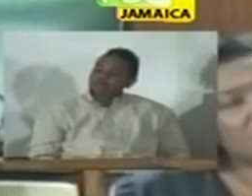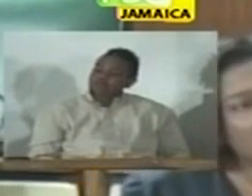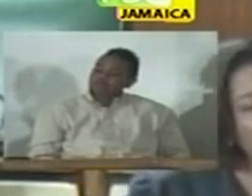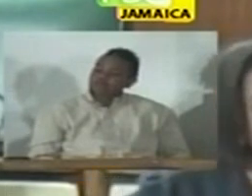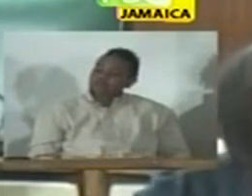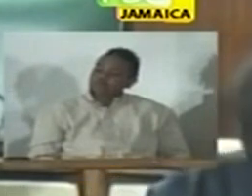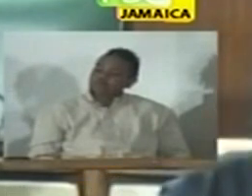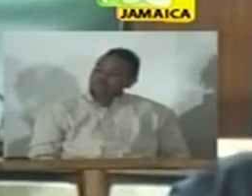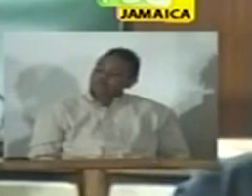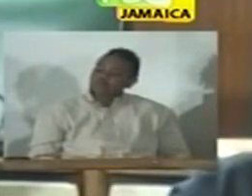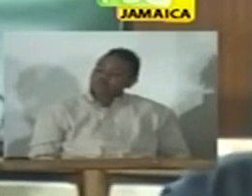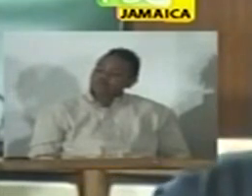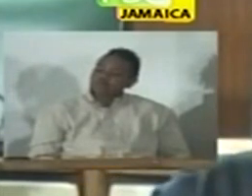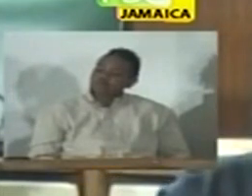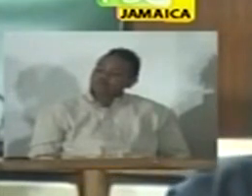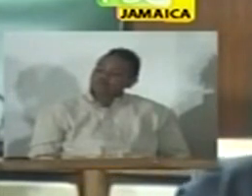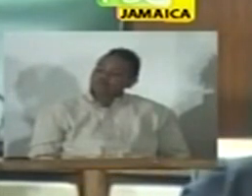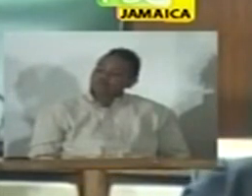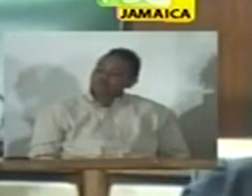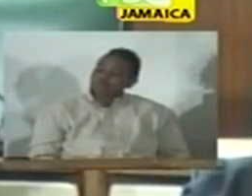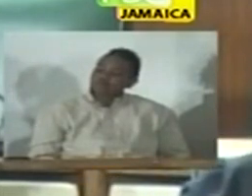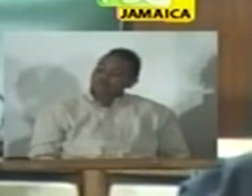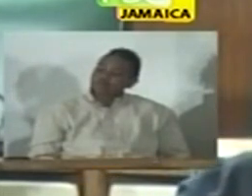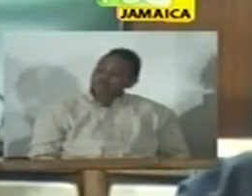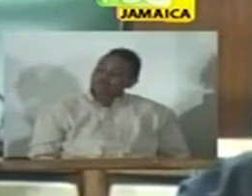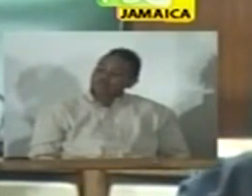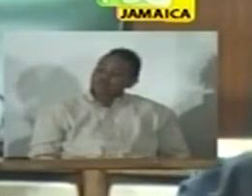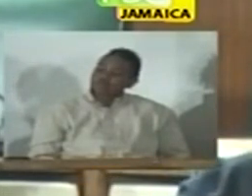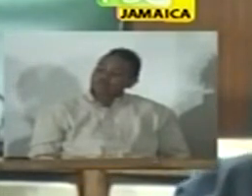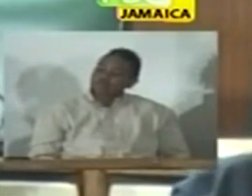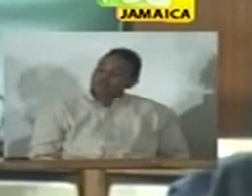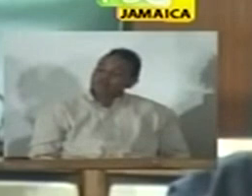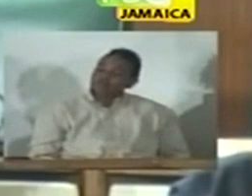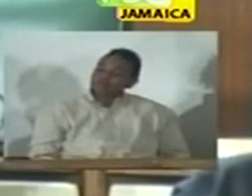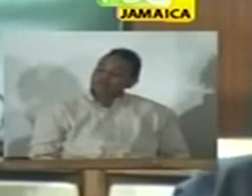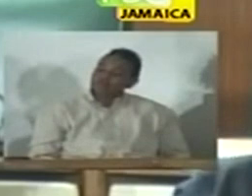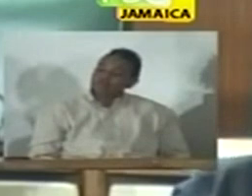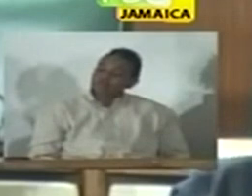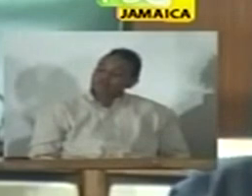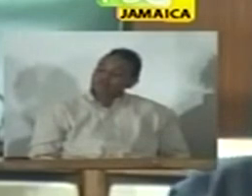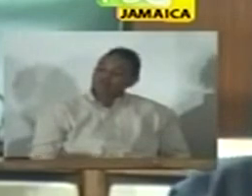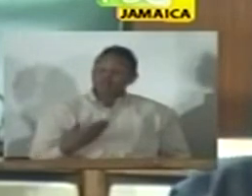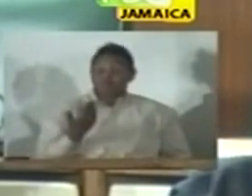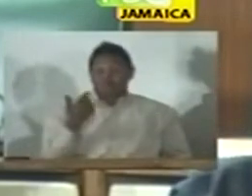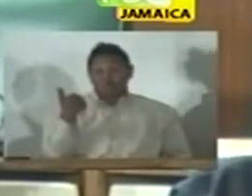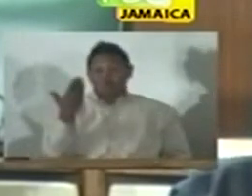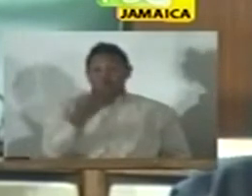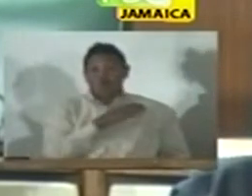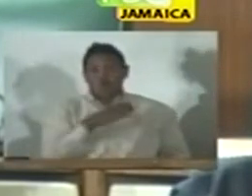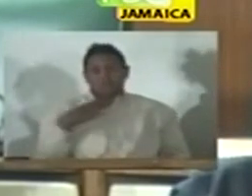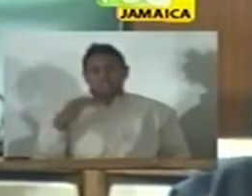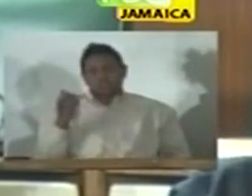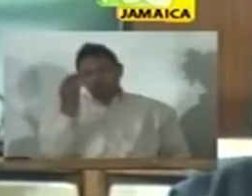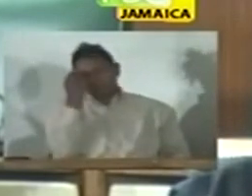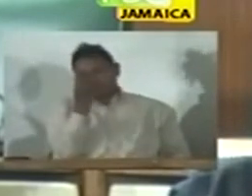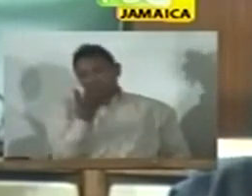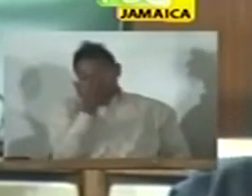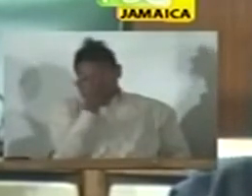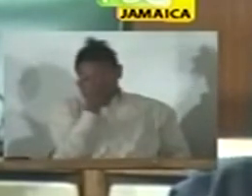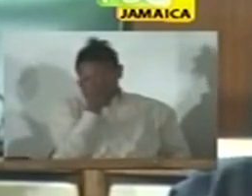President, I want to, before I ask for us to move to committee stage, just